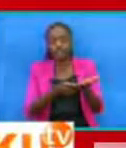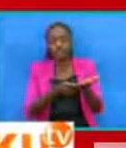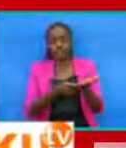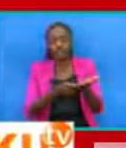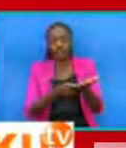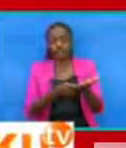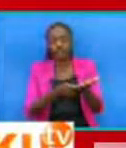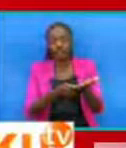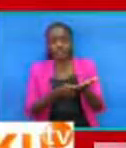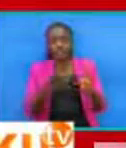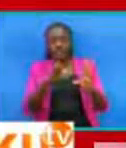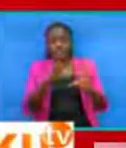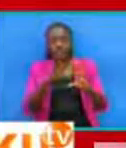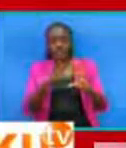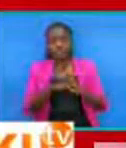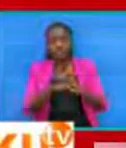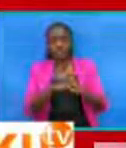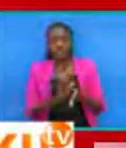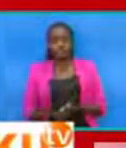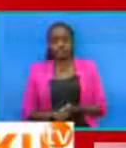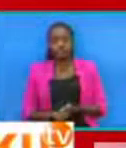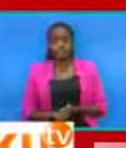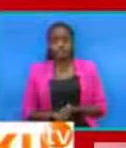in terms of